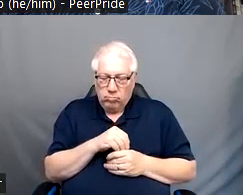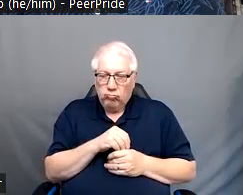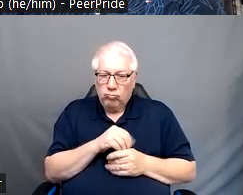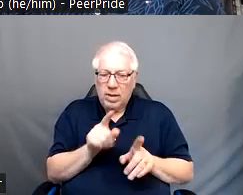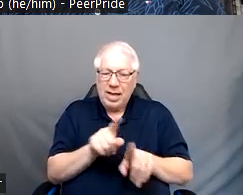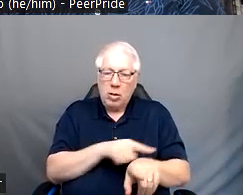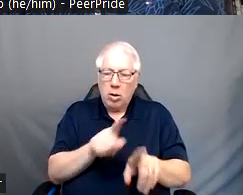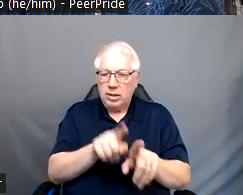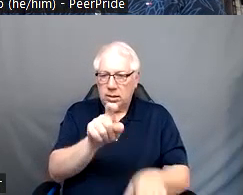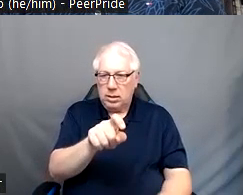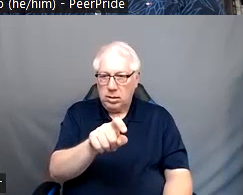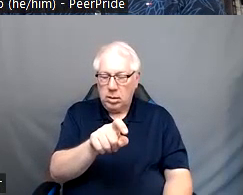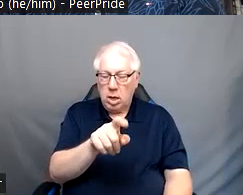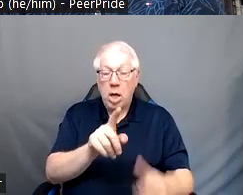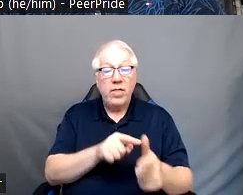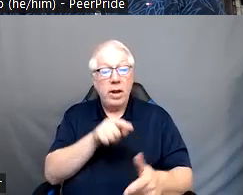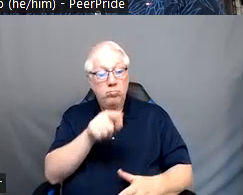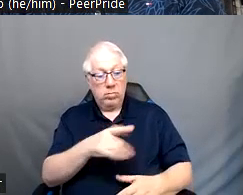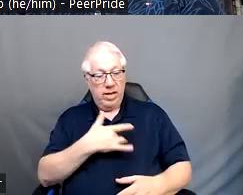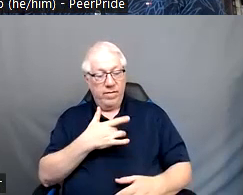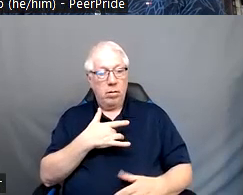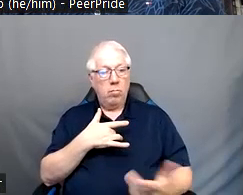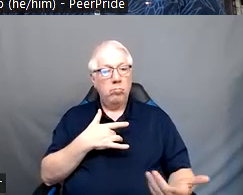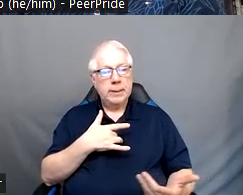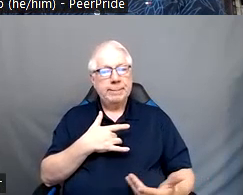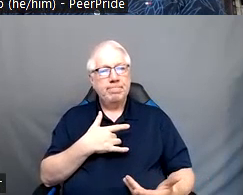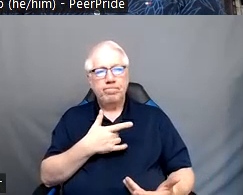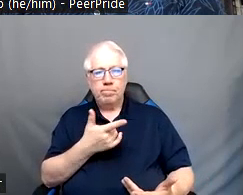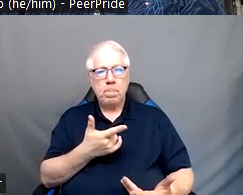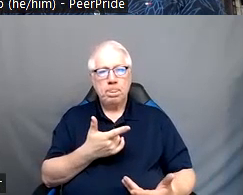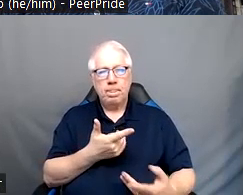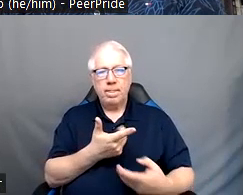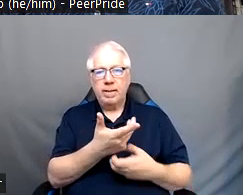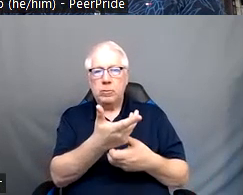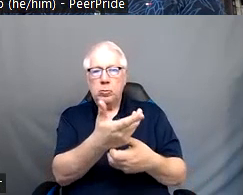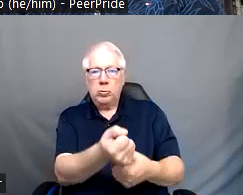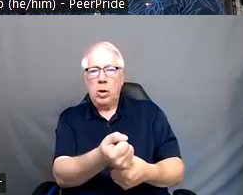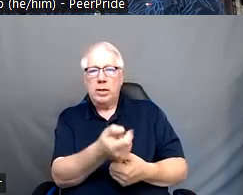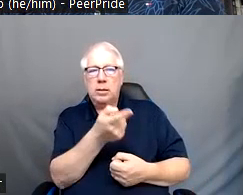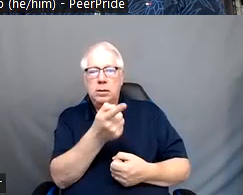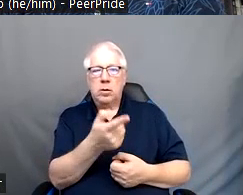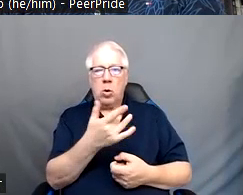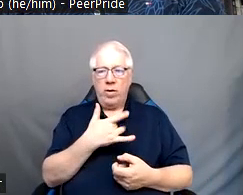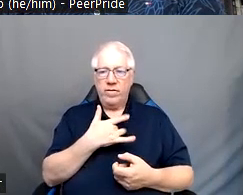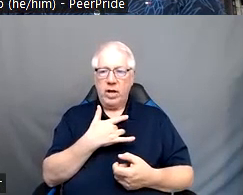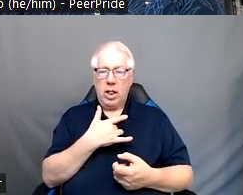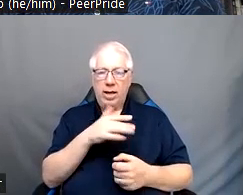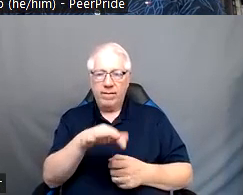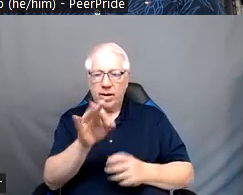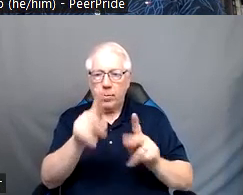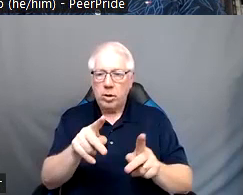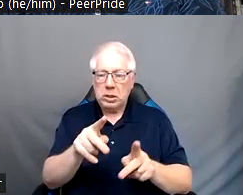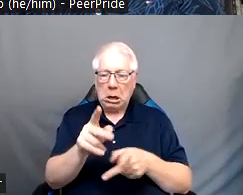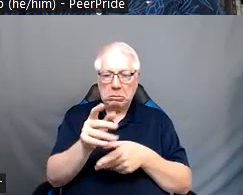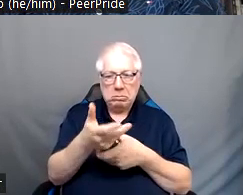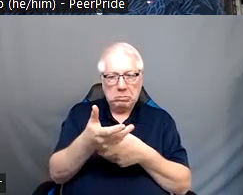need to. And then when they feel like they trust someone in their community, or they feel like they've found someone who can